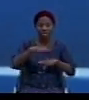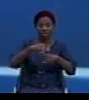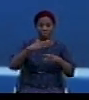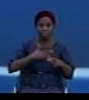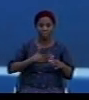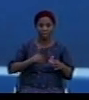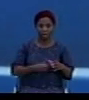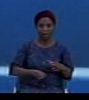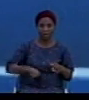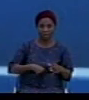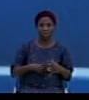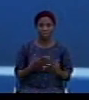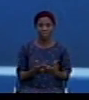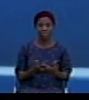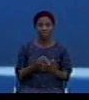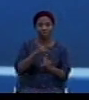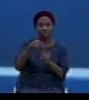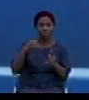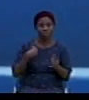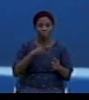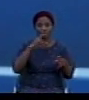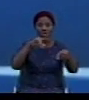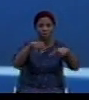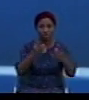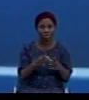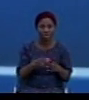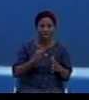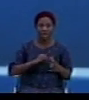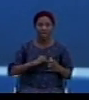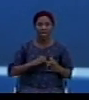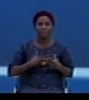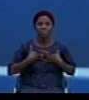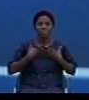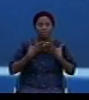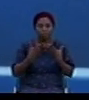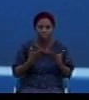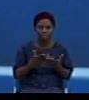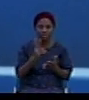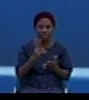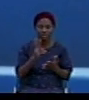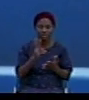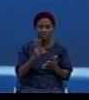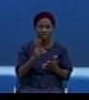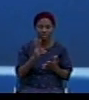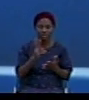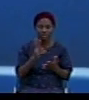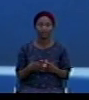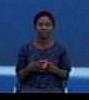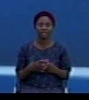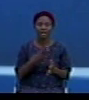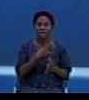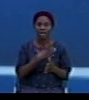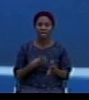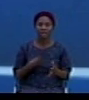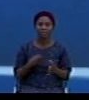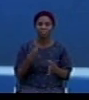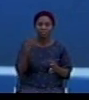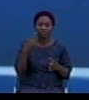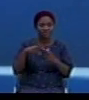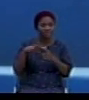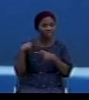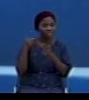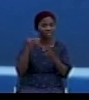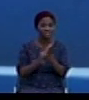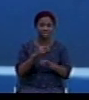I laid my hand on the tummy. When we were going, I belched 3 times. And then the pepper sensation, the hotness,